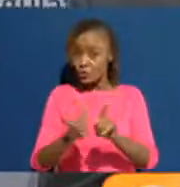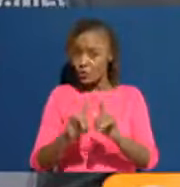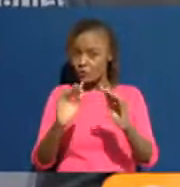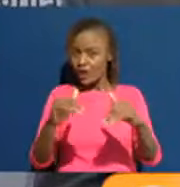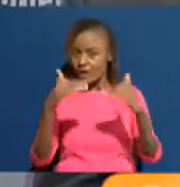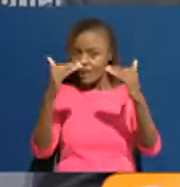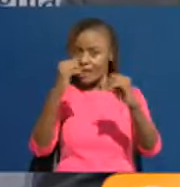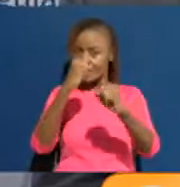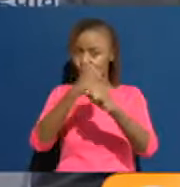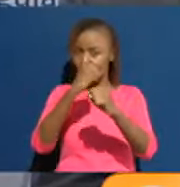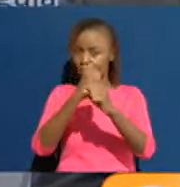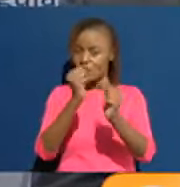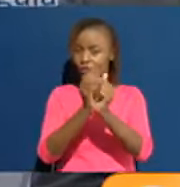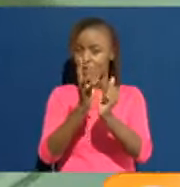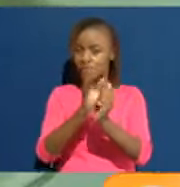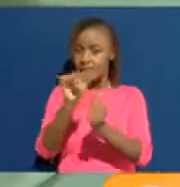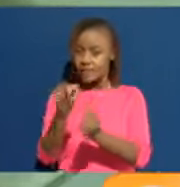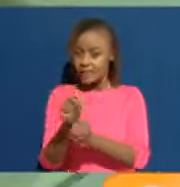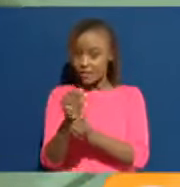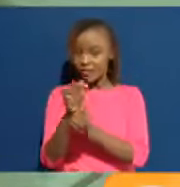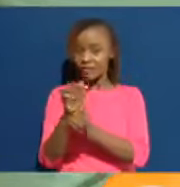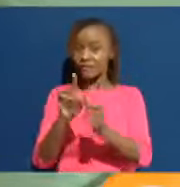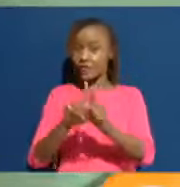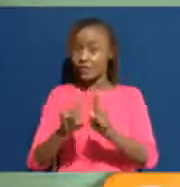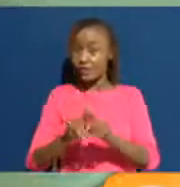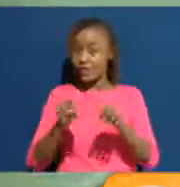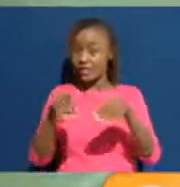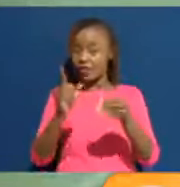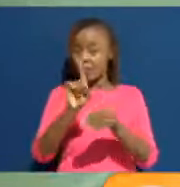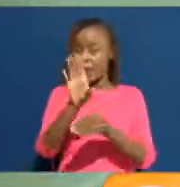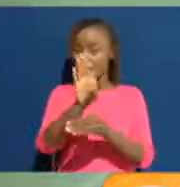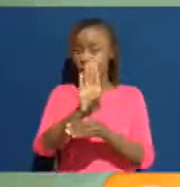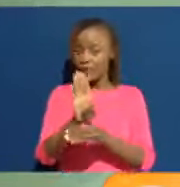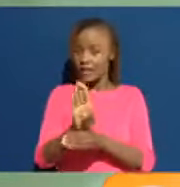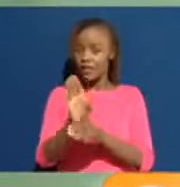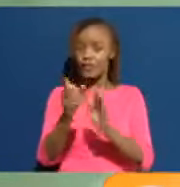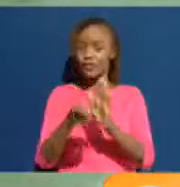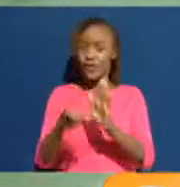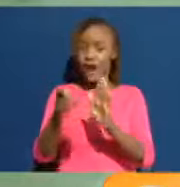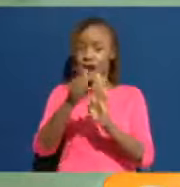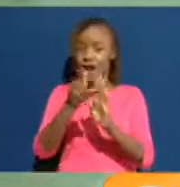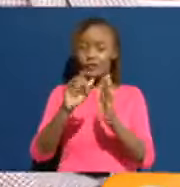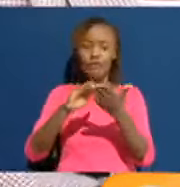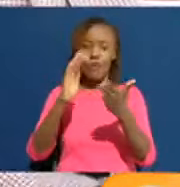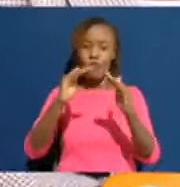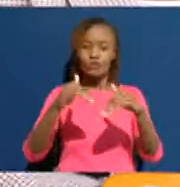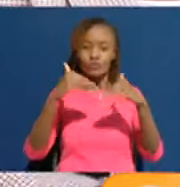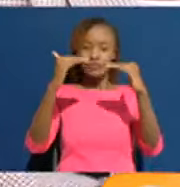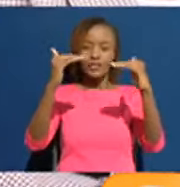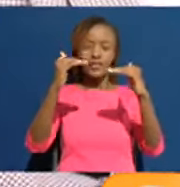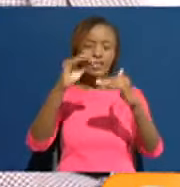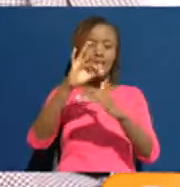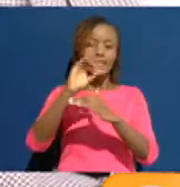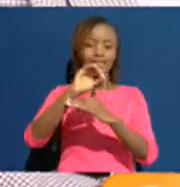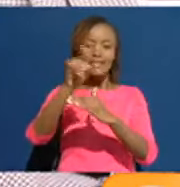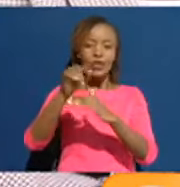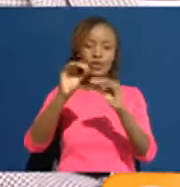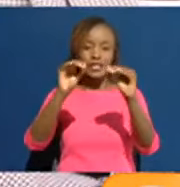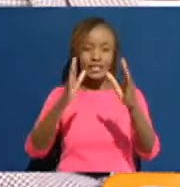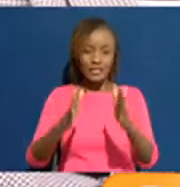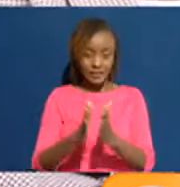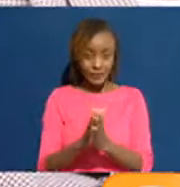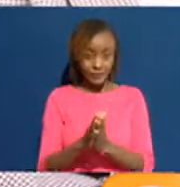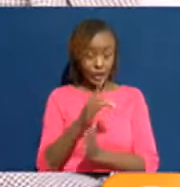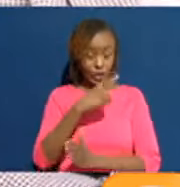imepokea shilingi bilioni 1 ili kuwapandisha vyeo walimu 36,000 zaidi. The promotion of